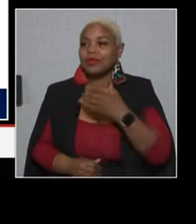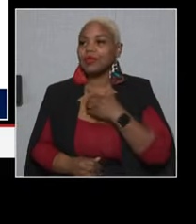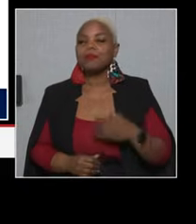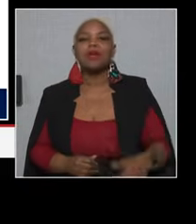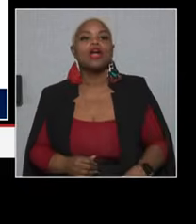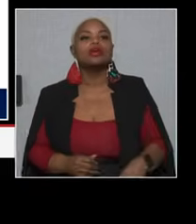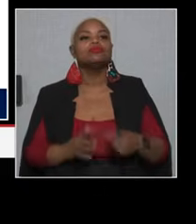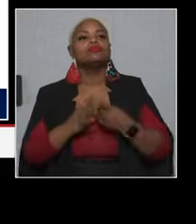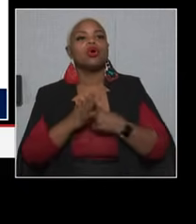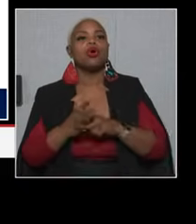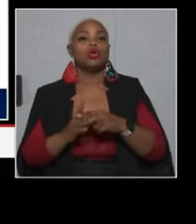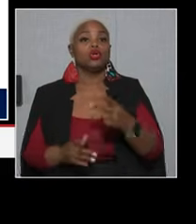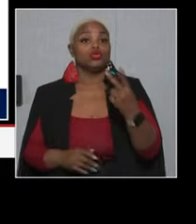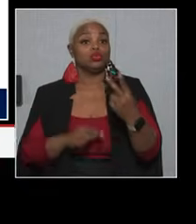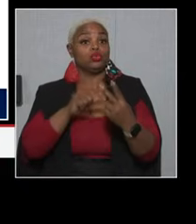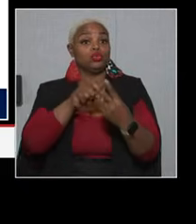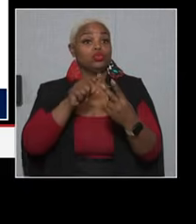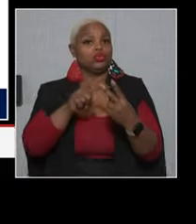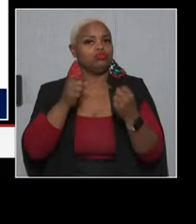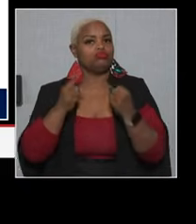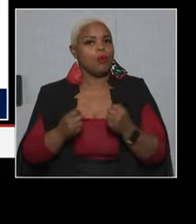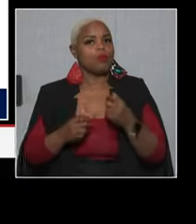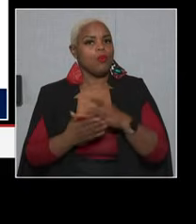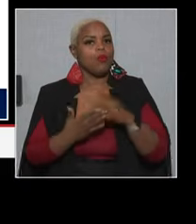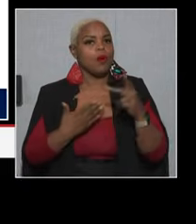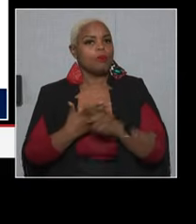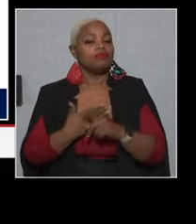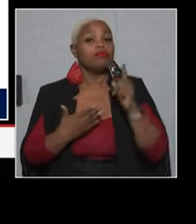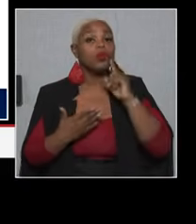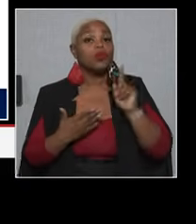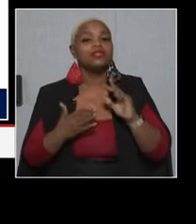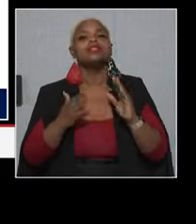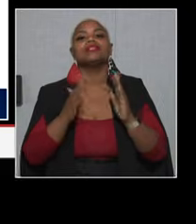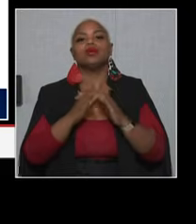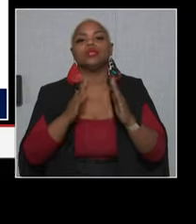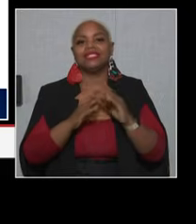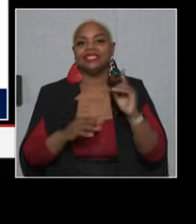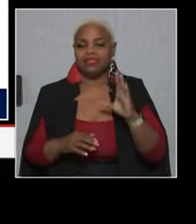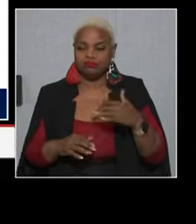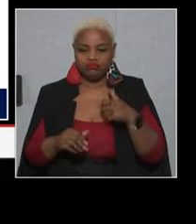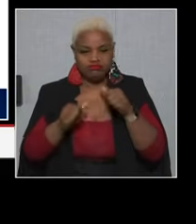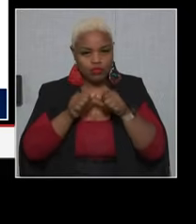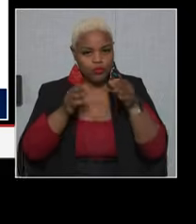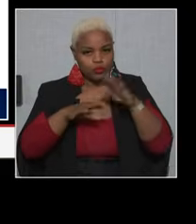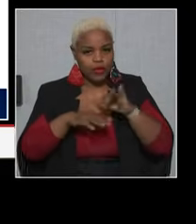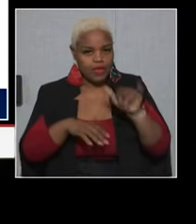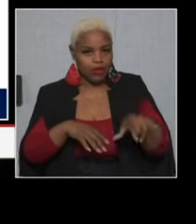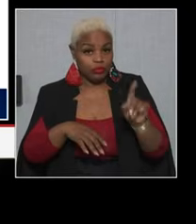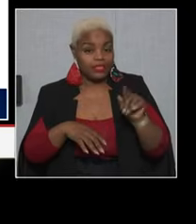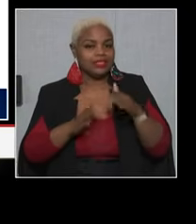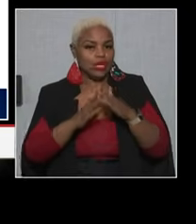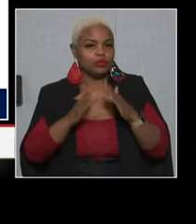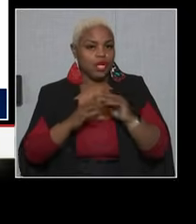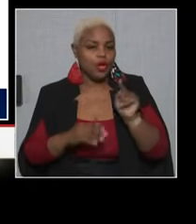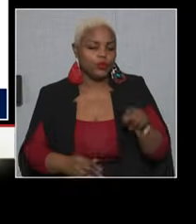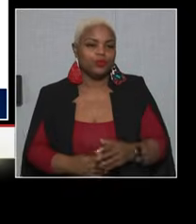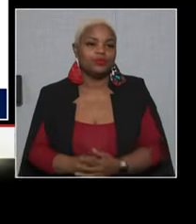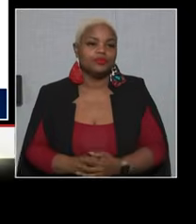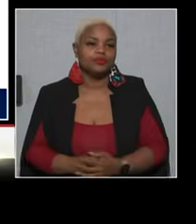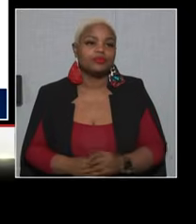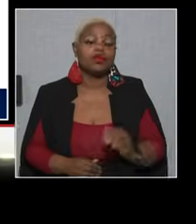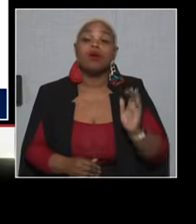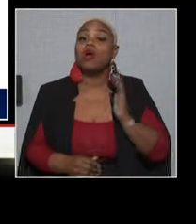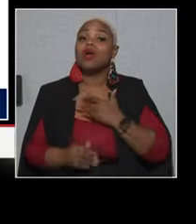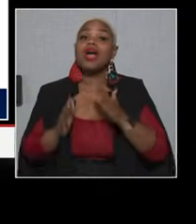transform downtown D.C. We continue to have a focus on that because that is a long-term project. With our Housing and Downtown